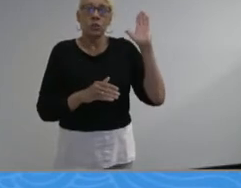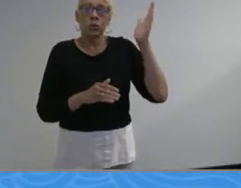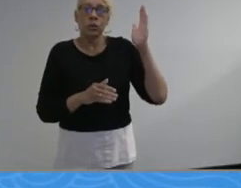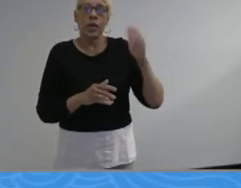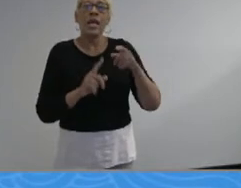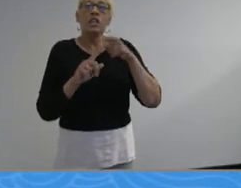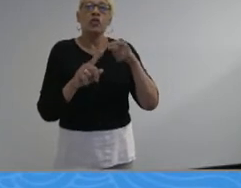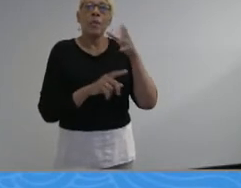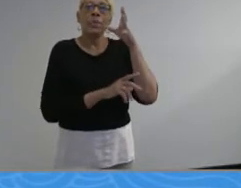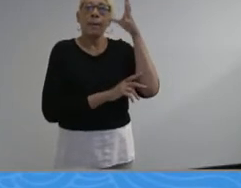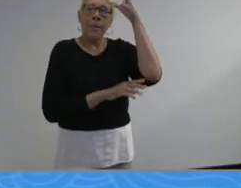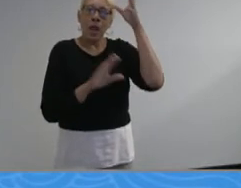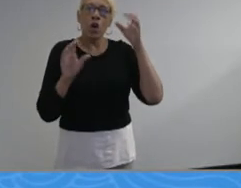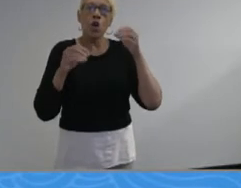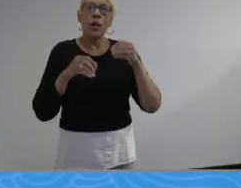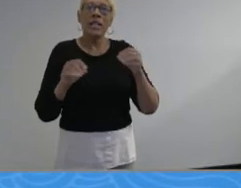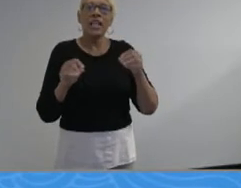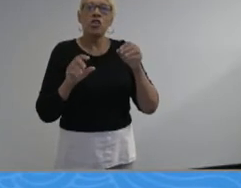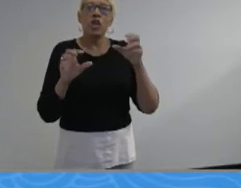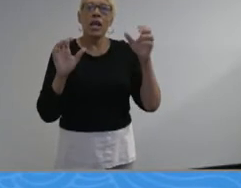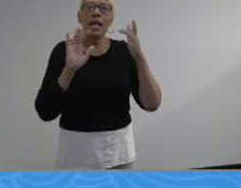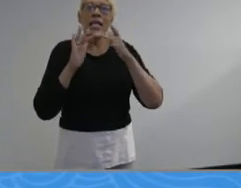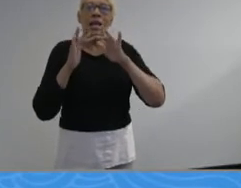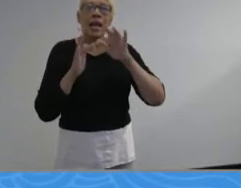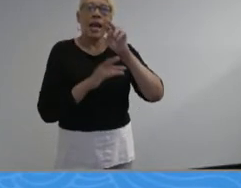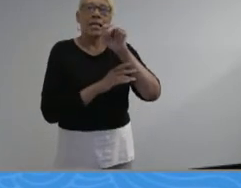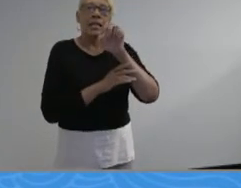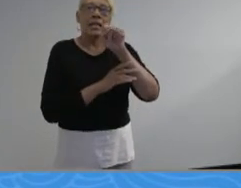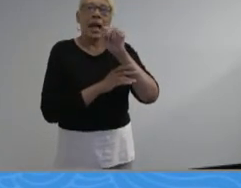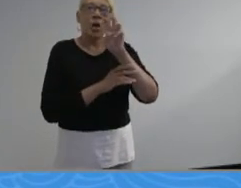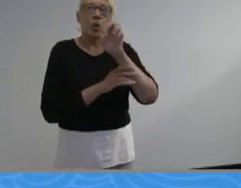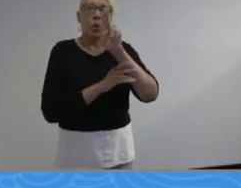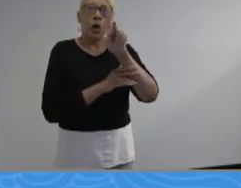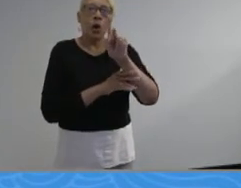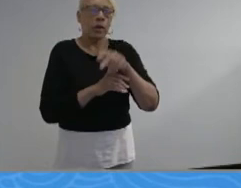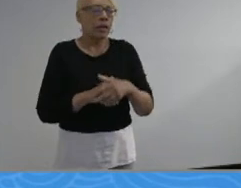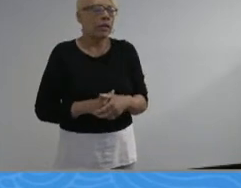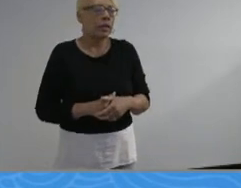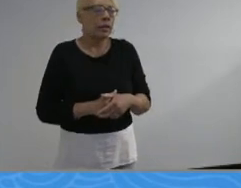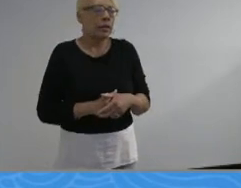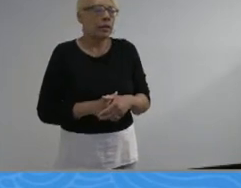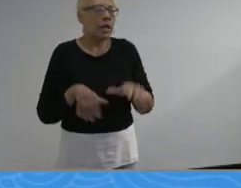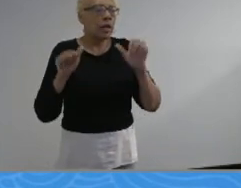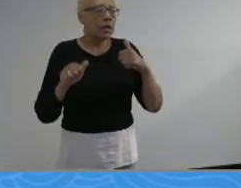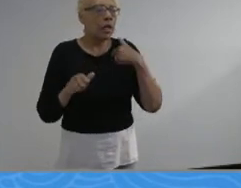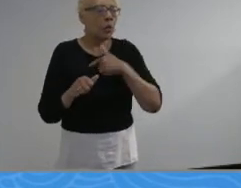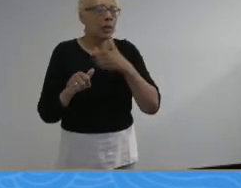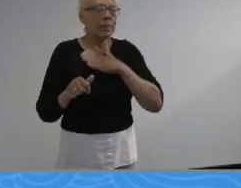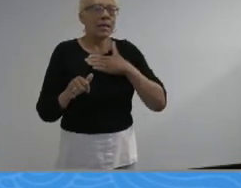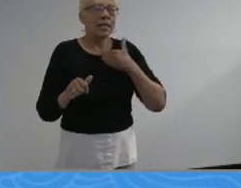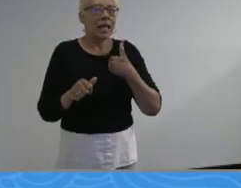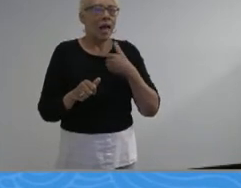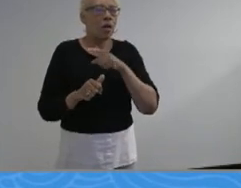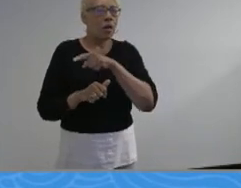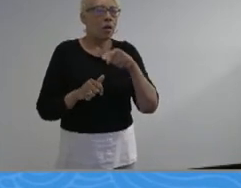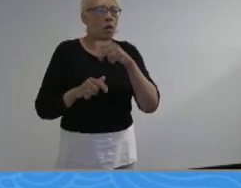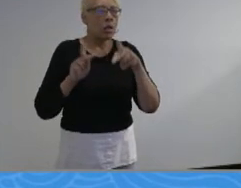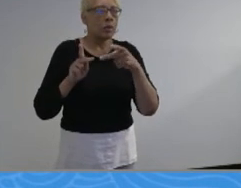the Parent Organization Network. Can we please get our folks pulled forward?